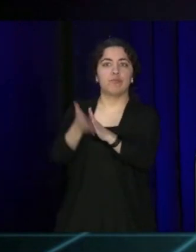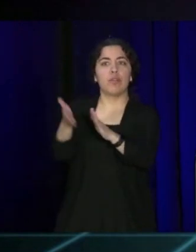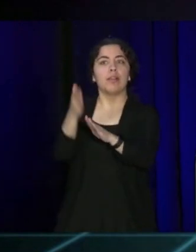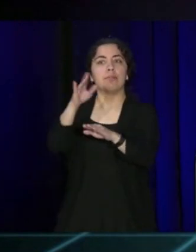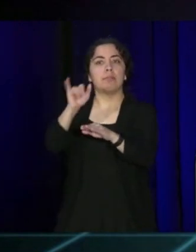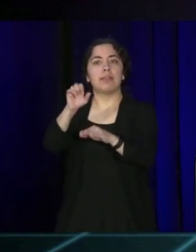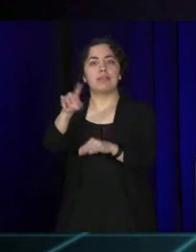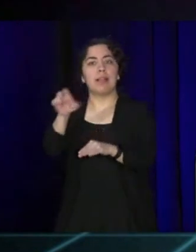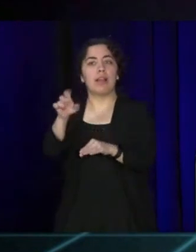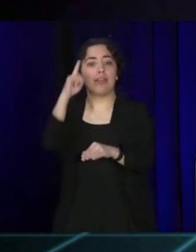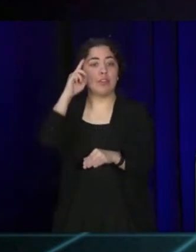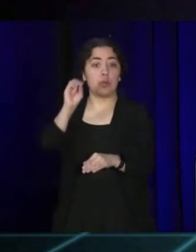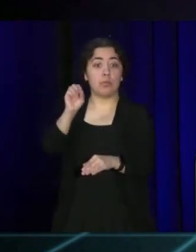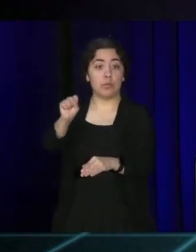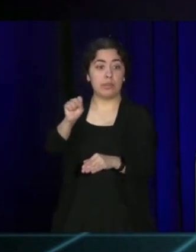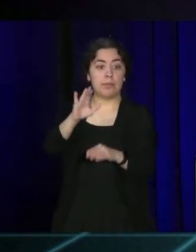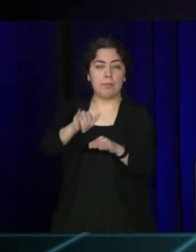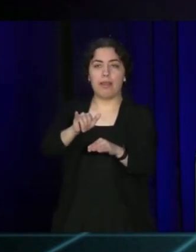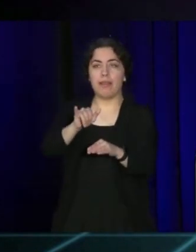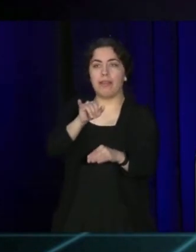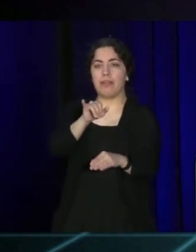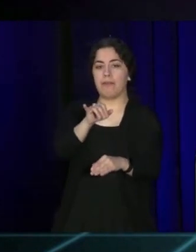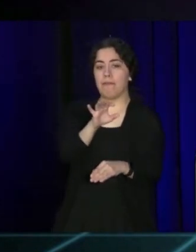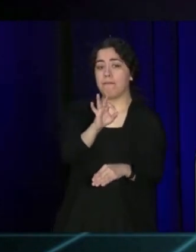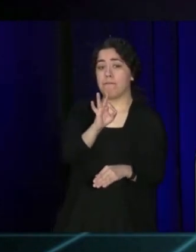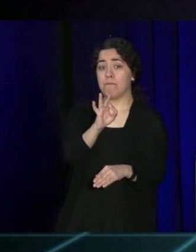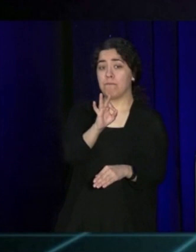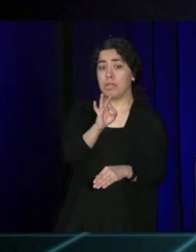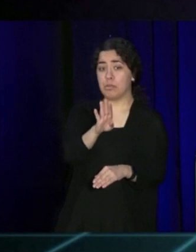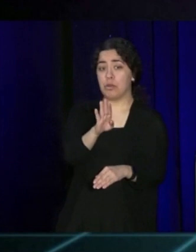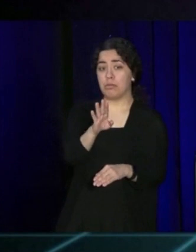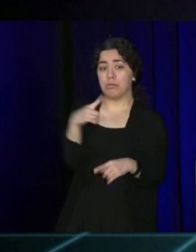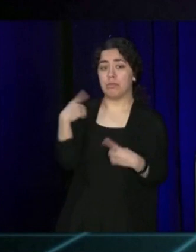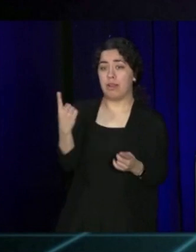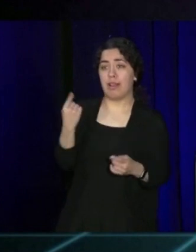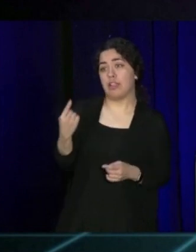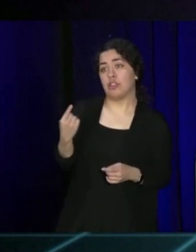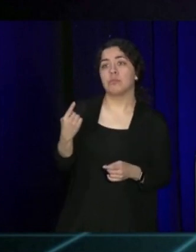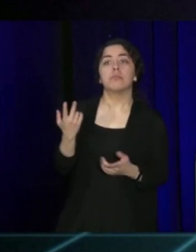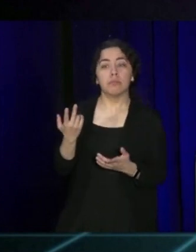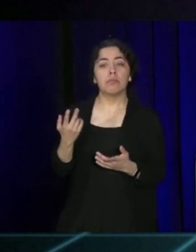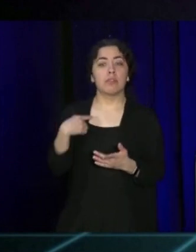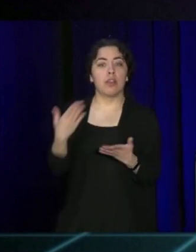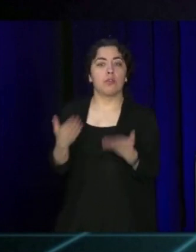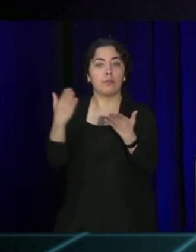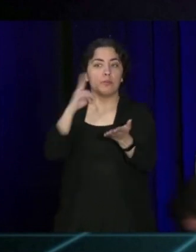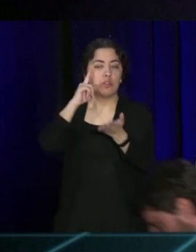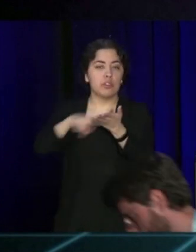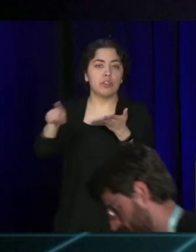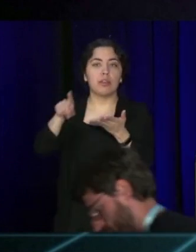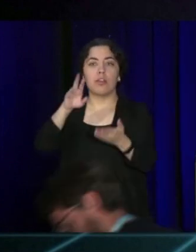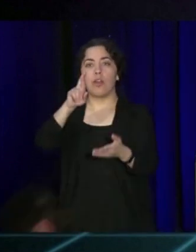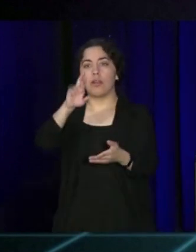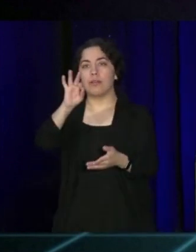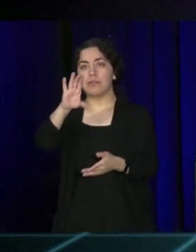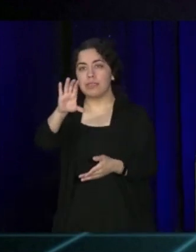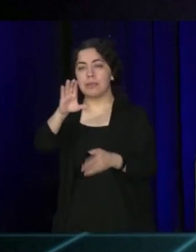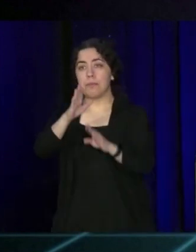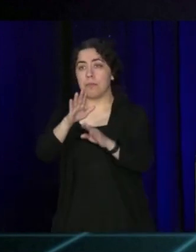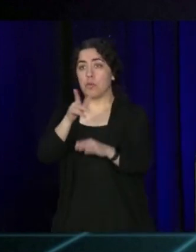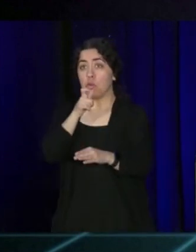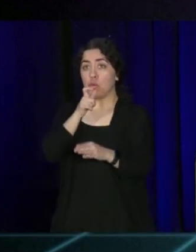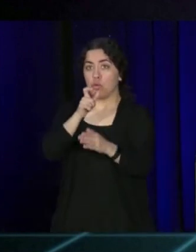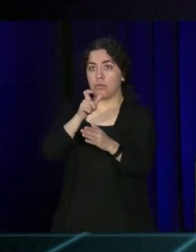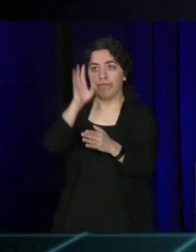Facebook last year, I guess. And again, I do recommend a lot that you check the RFC by Nicholas, one of the guys working on